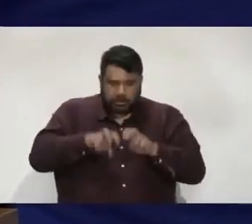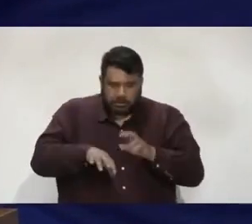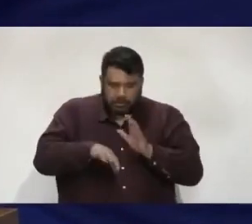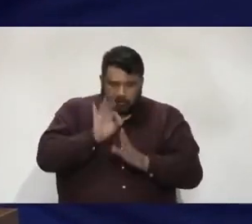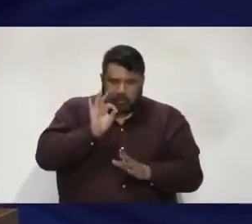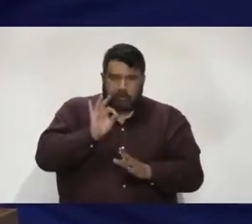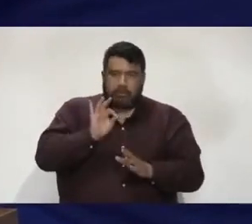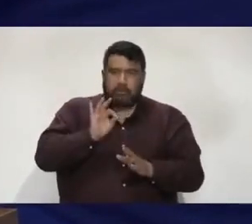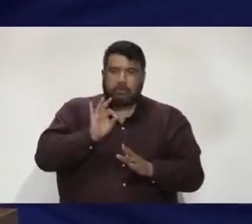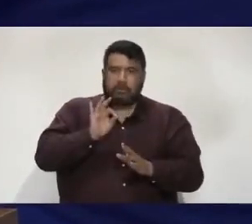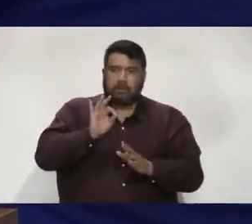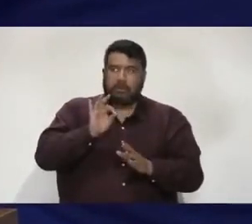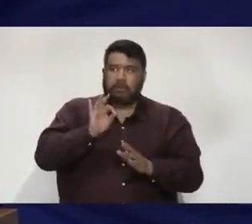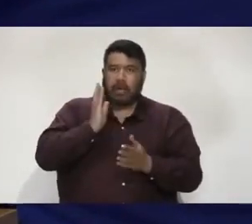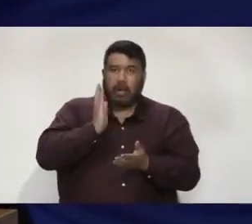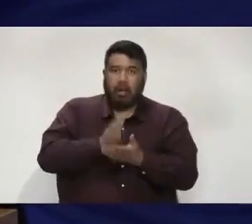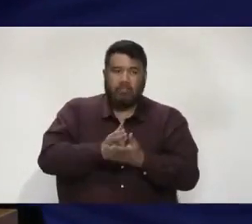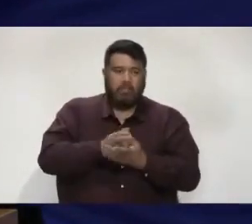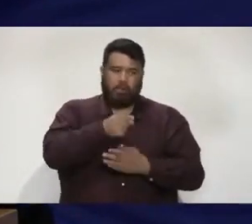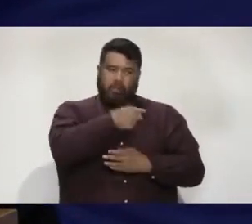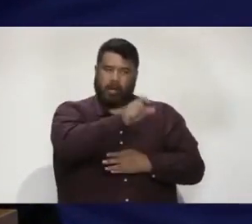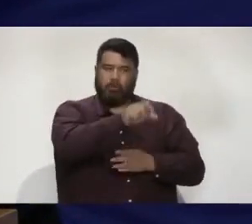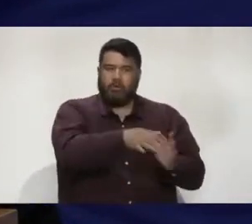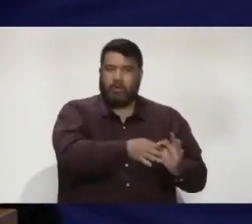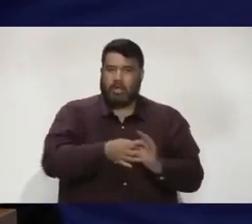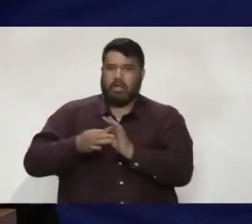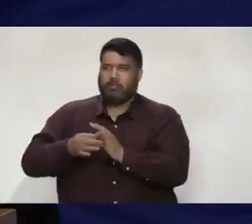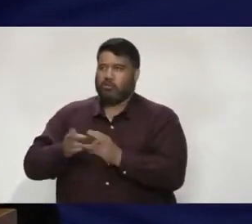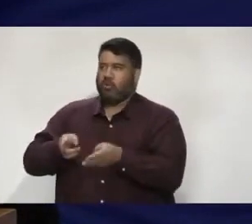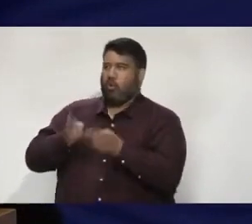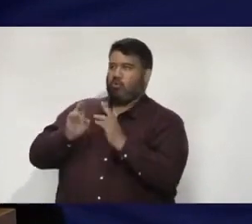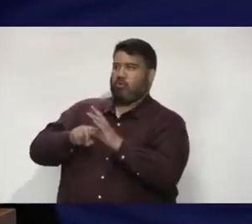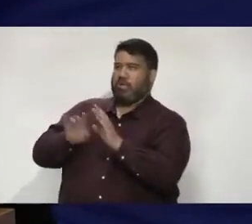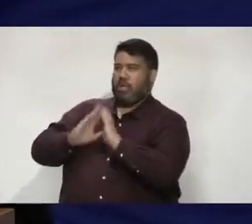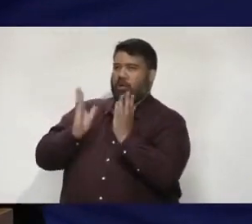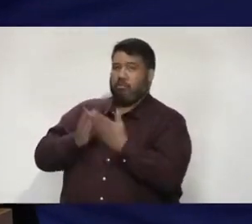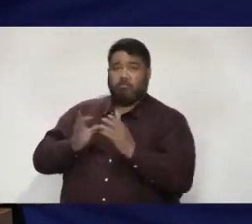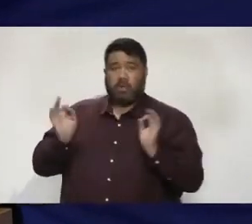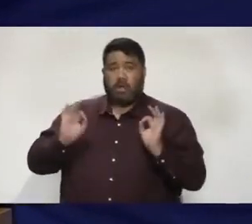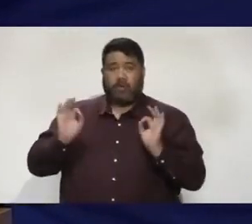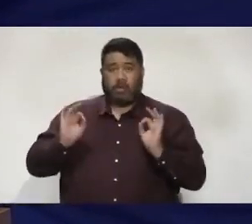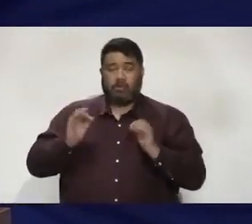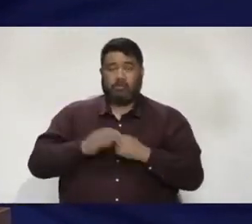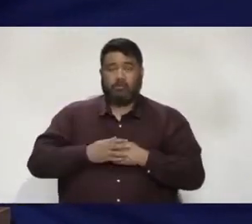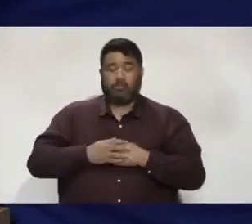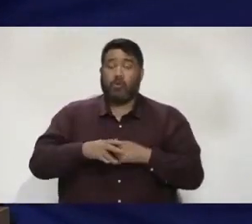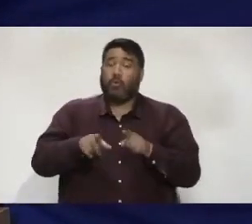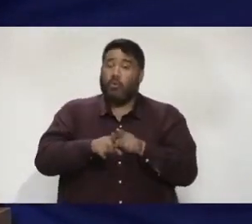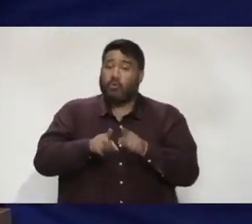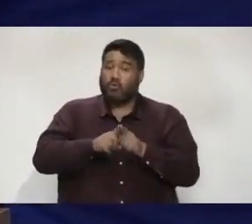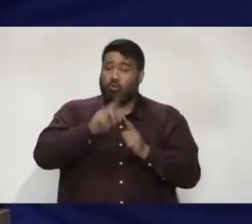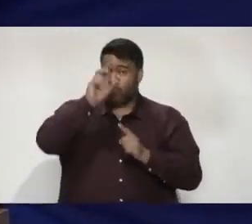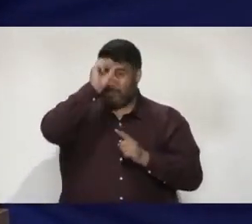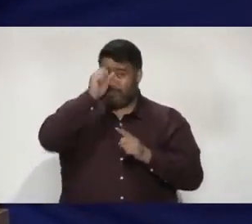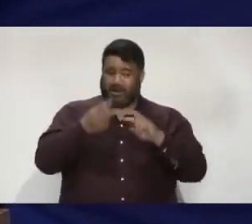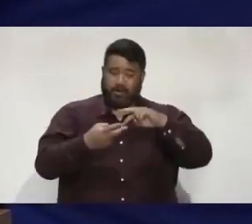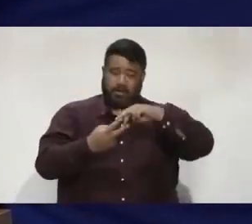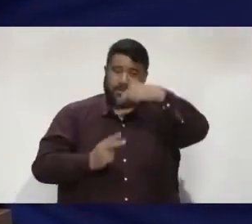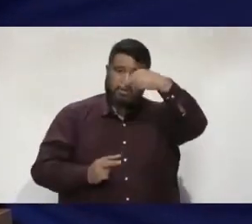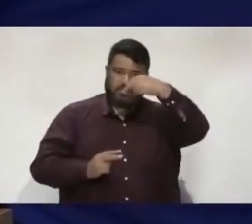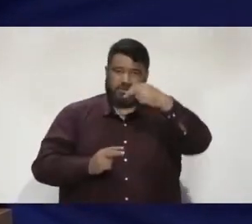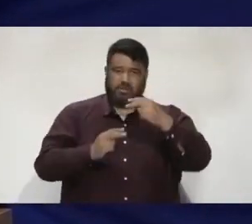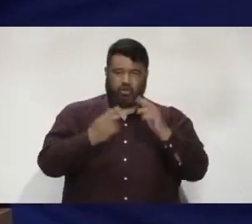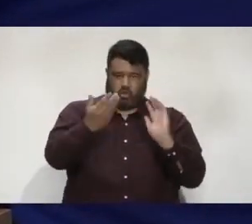any conclusive link to a managed isolation facility for the Auckland cluster, and actually the genomics would point us